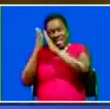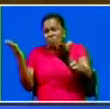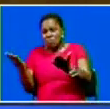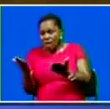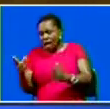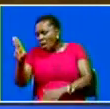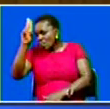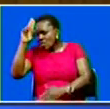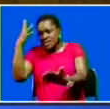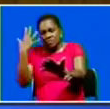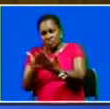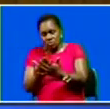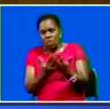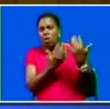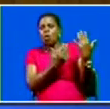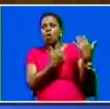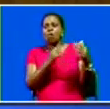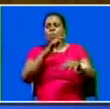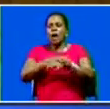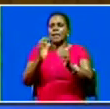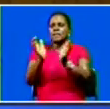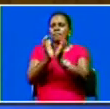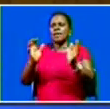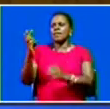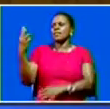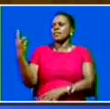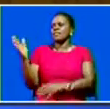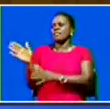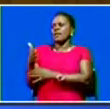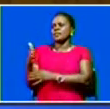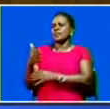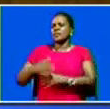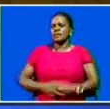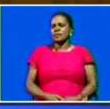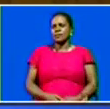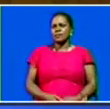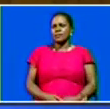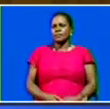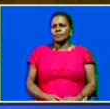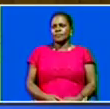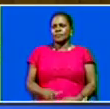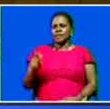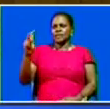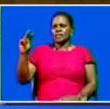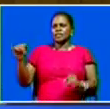in police cells, hoping to secure bail on Thursday. Rita Tinina, KTN News.